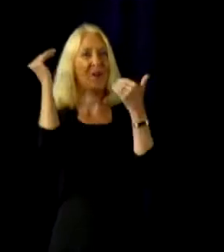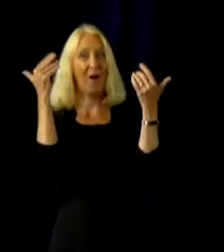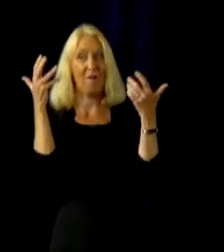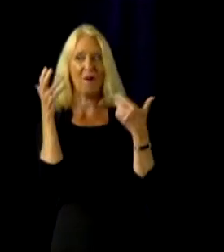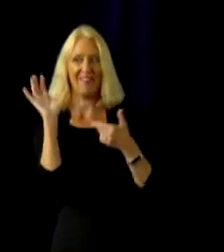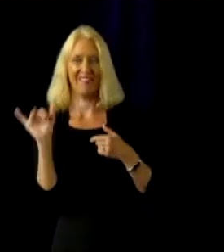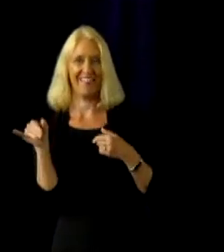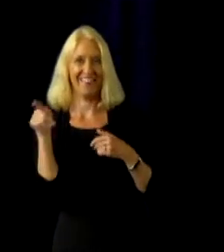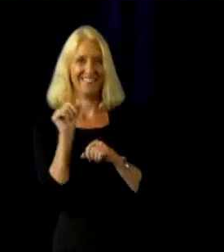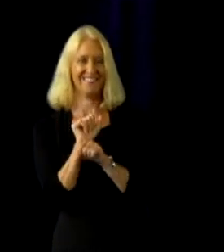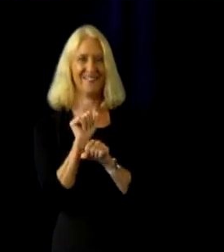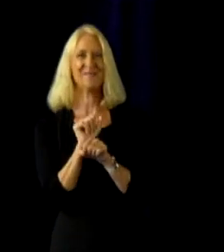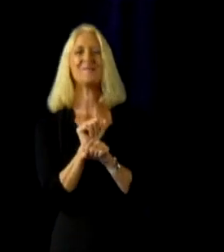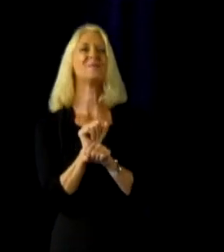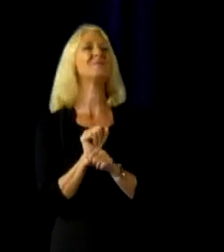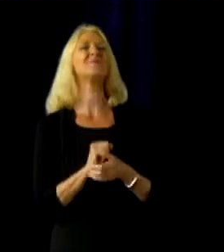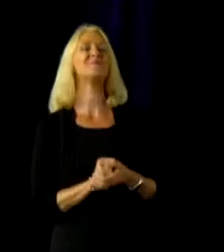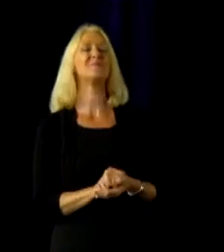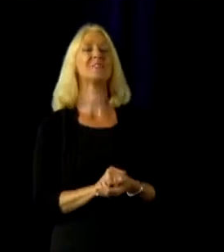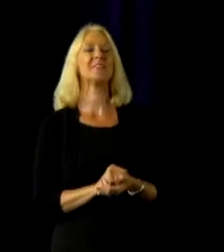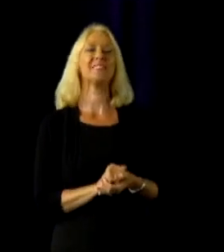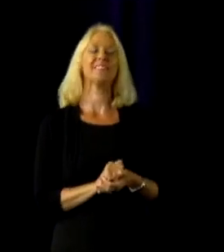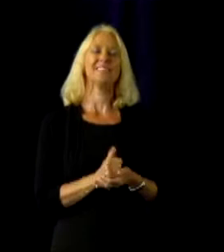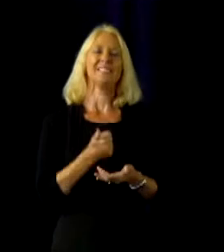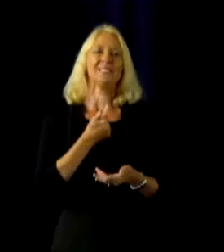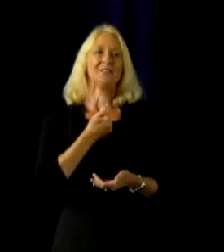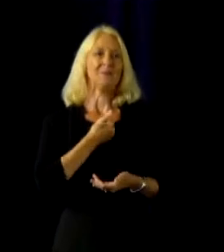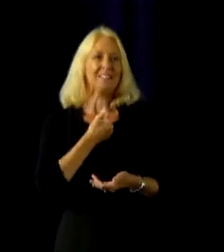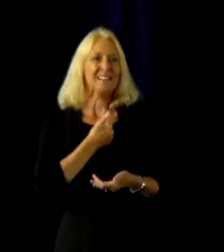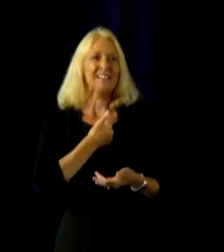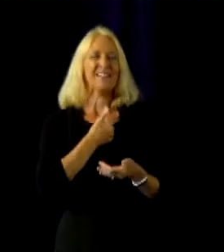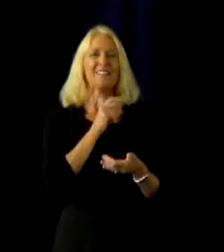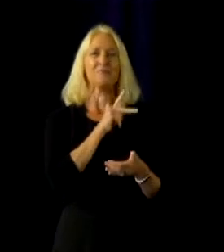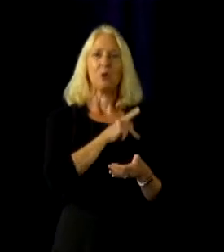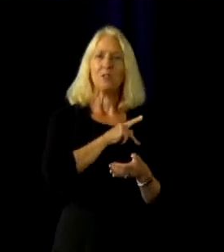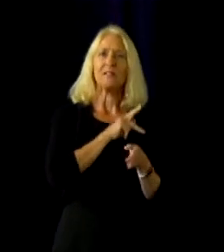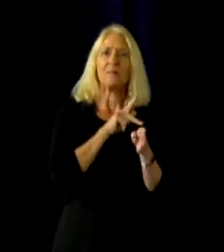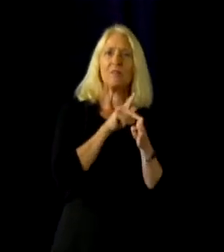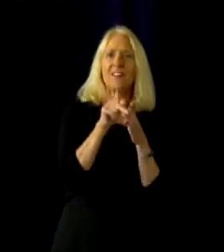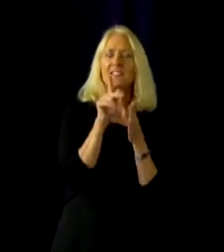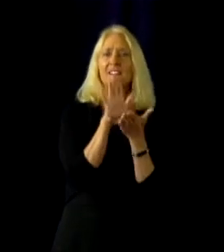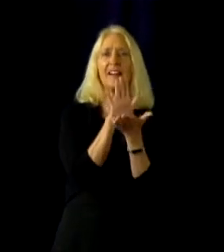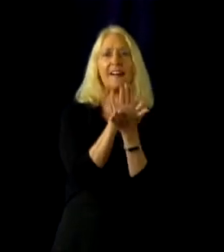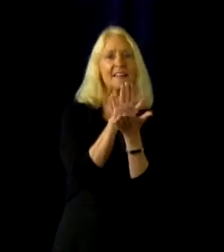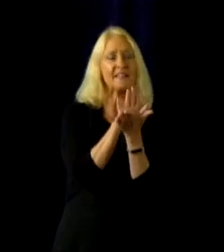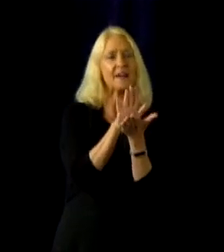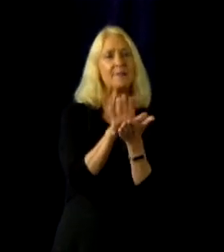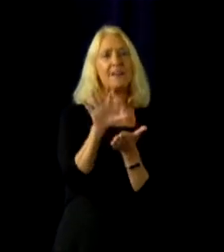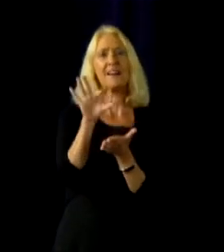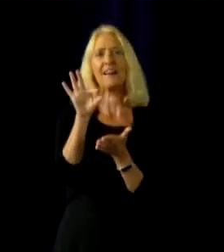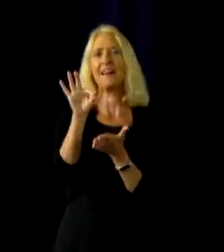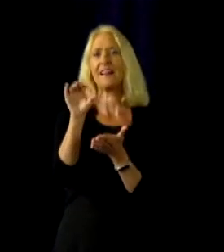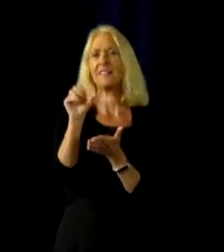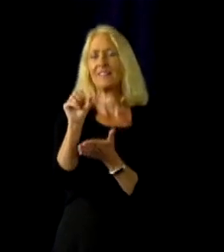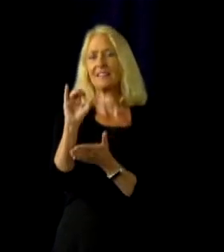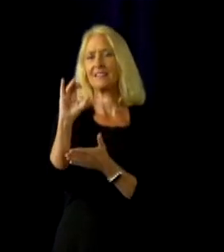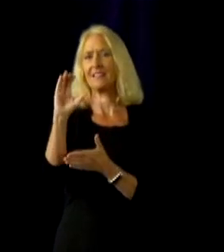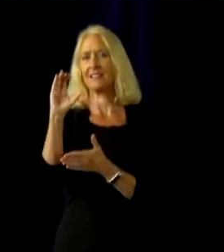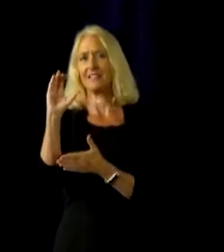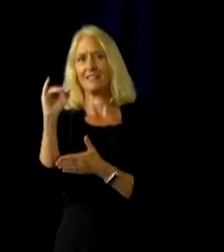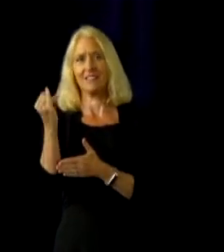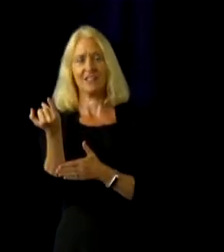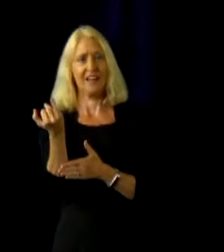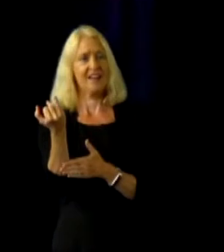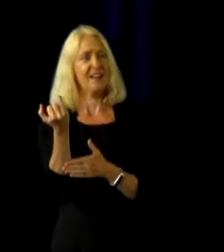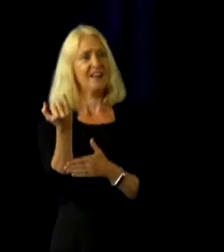from school. So personally and professionally and academically, FSCJ,